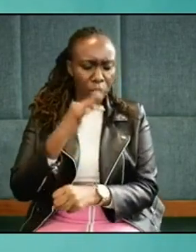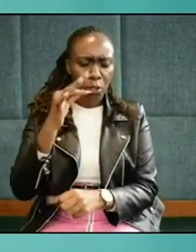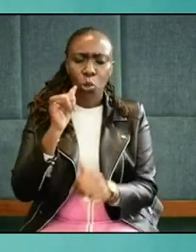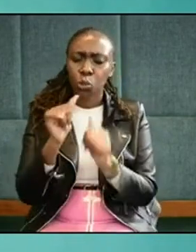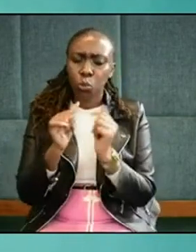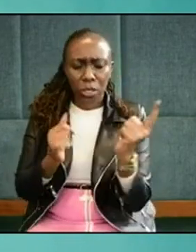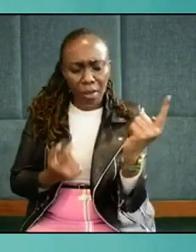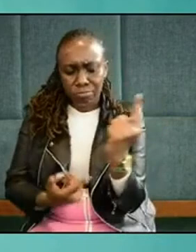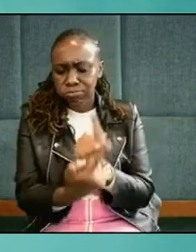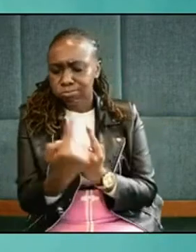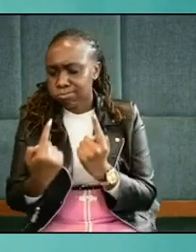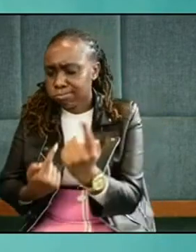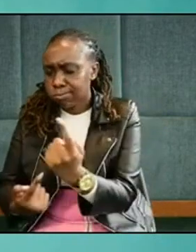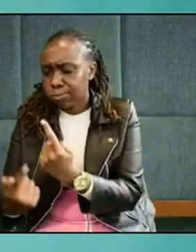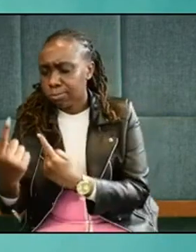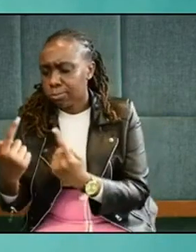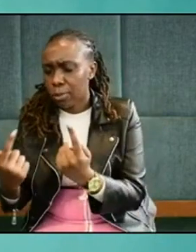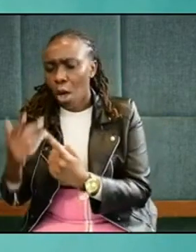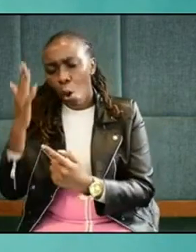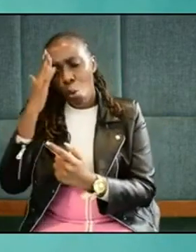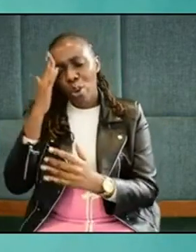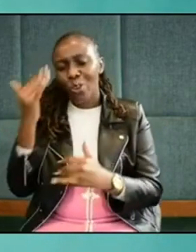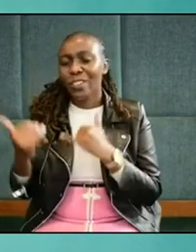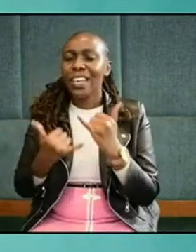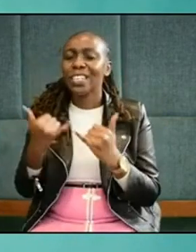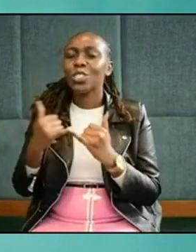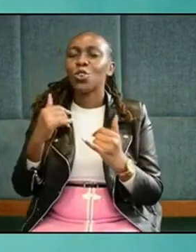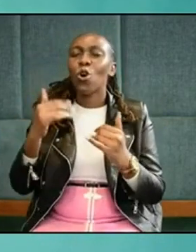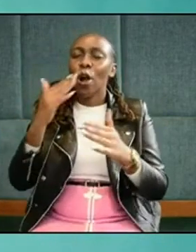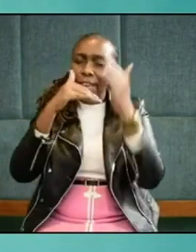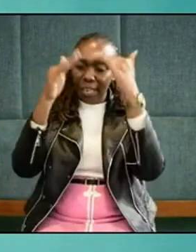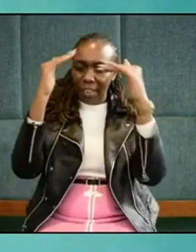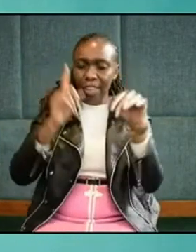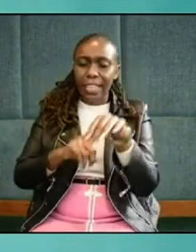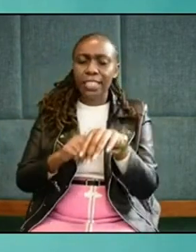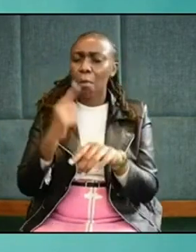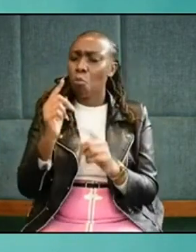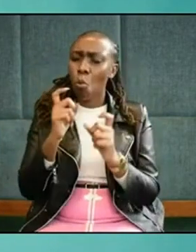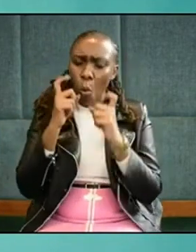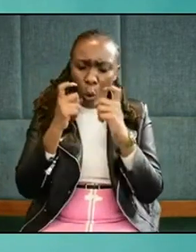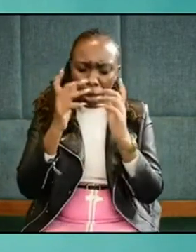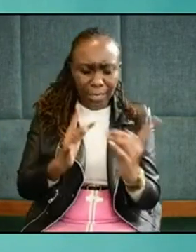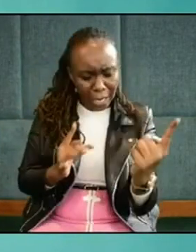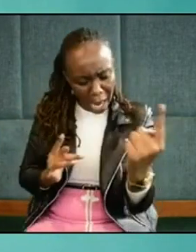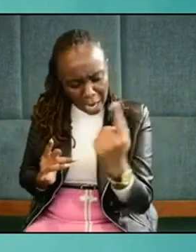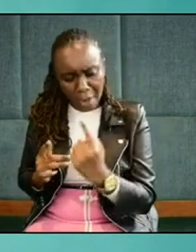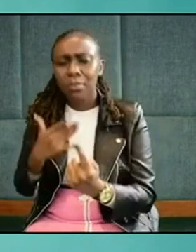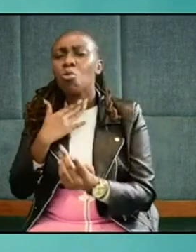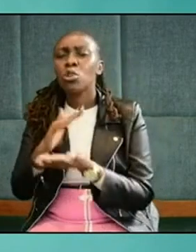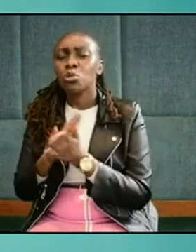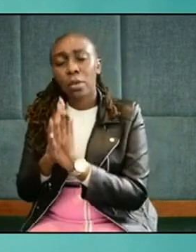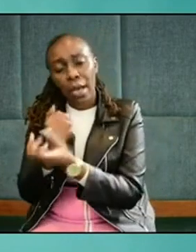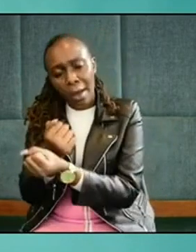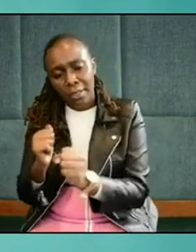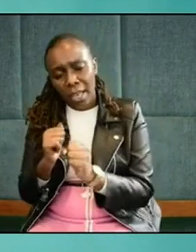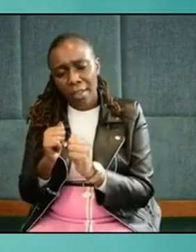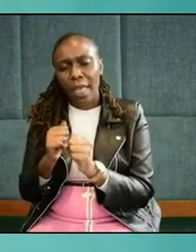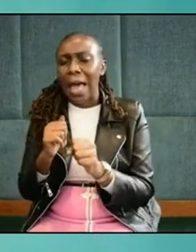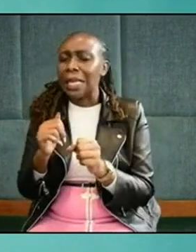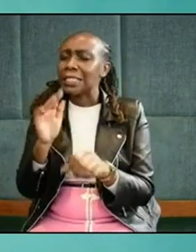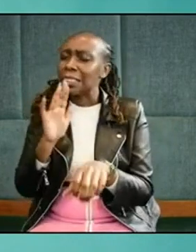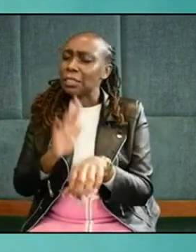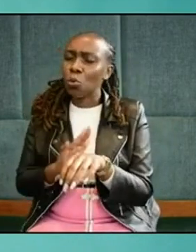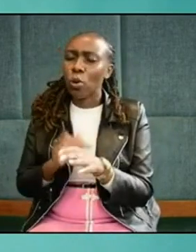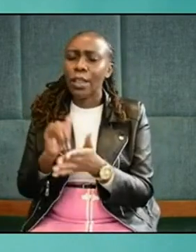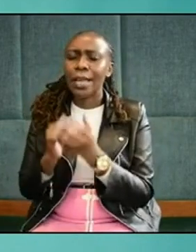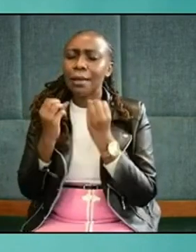have come before you. We know there is joy in heaven when one sinner comes to you. What more, Lord, when many have